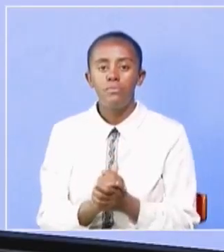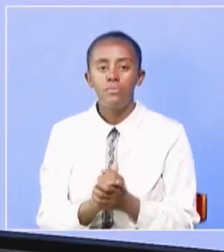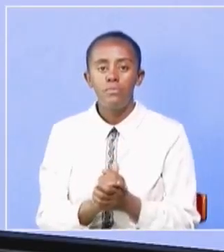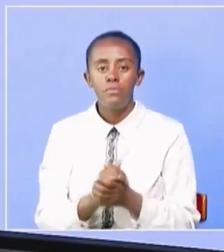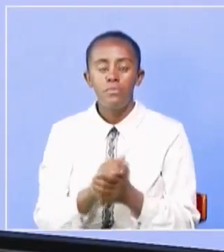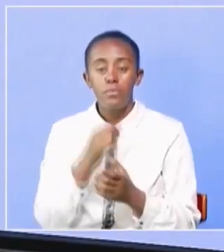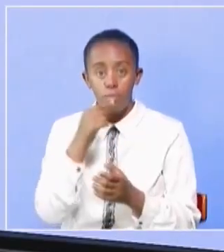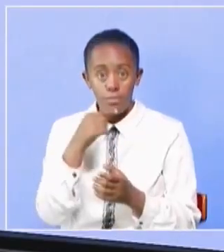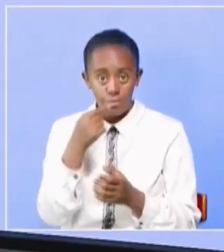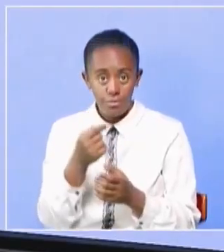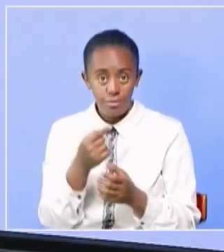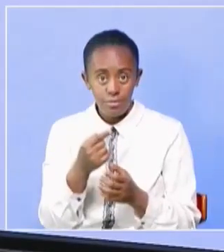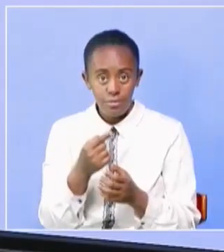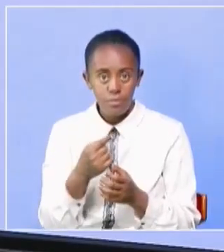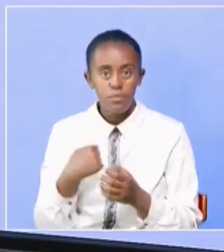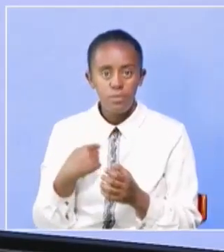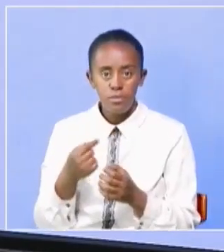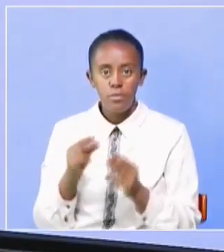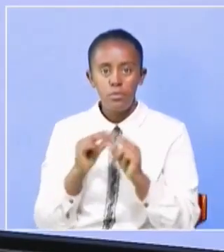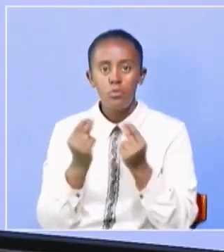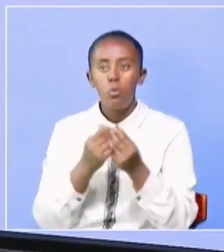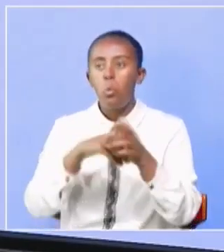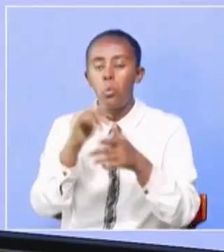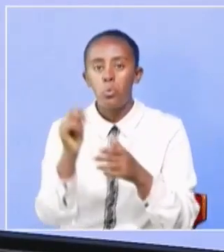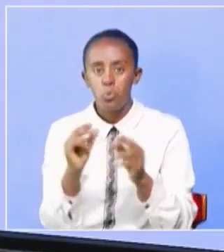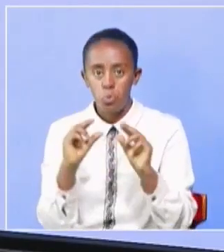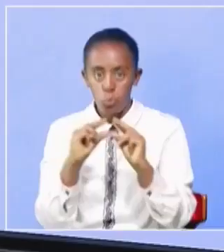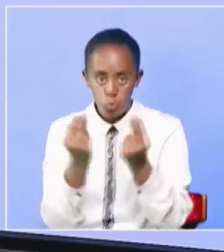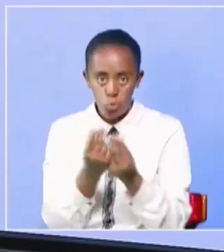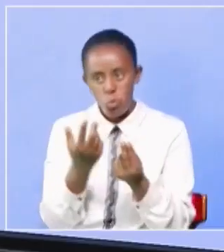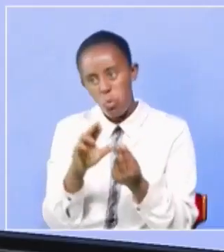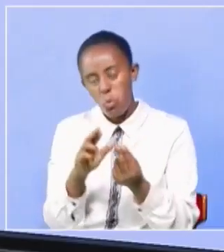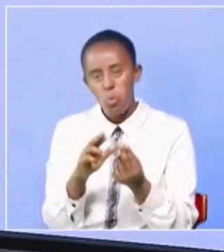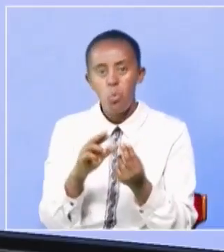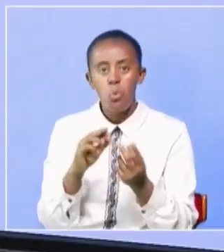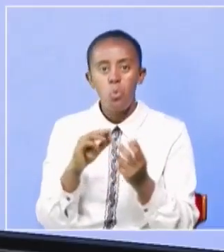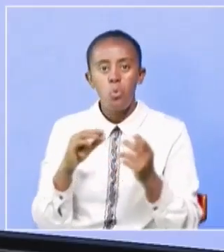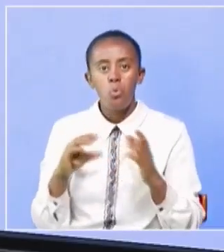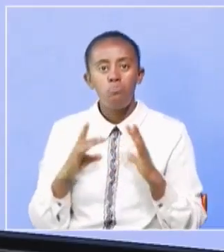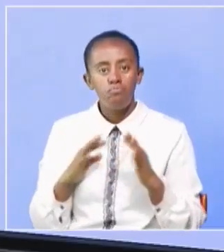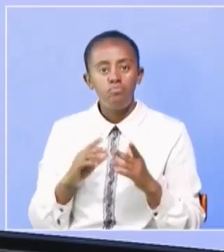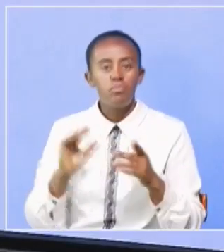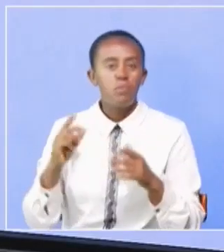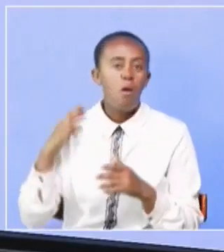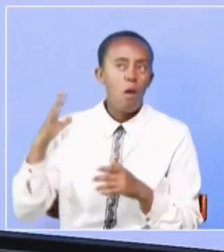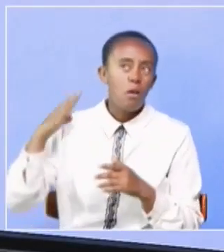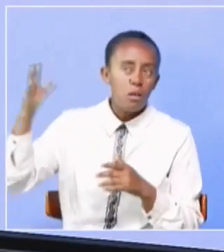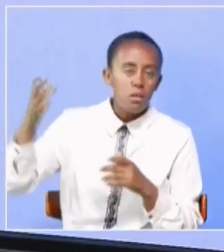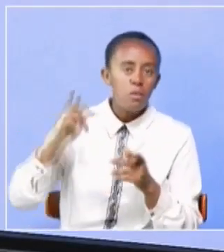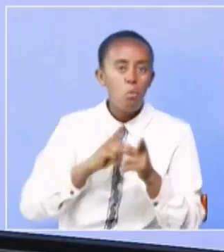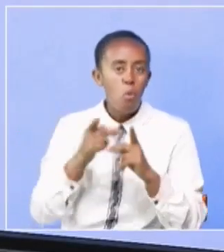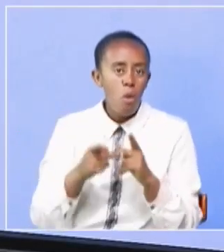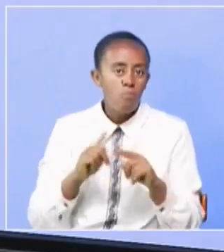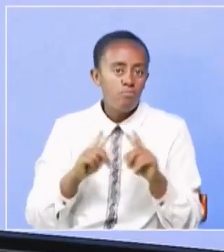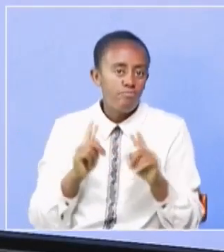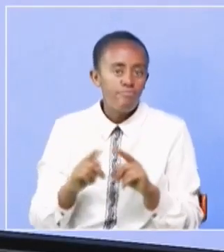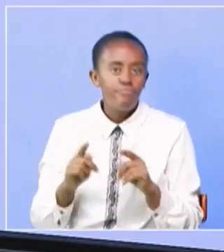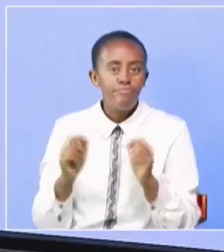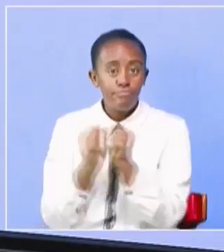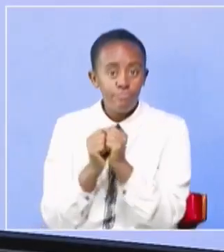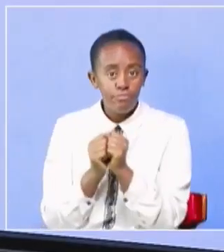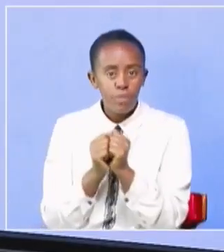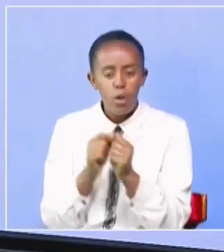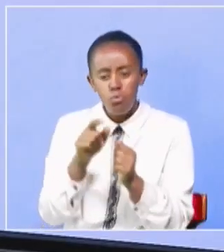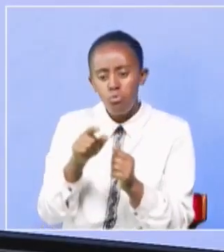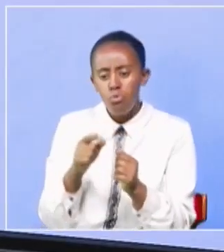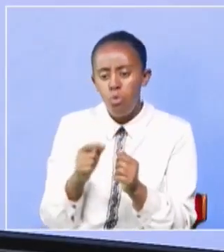As I said earlier, if you're having an outing or if you're going camping or hiking with someone, and if that person is very